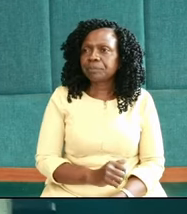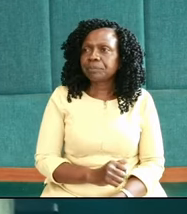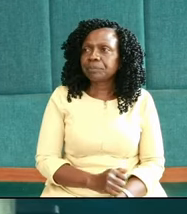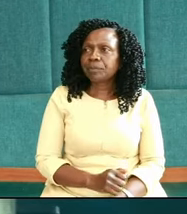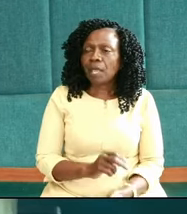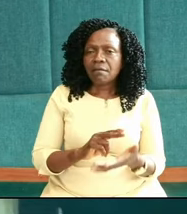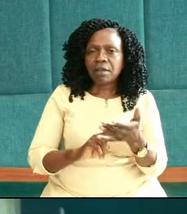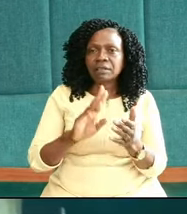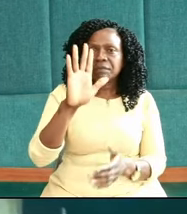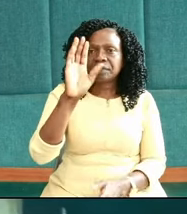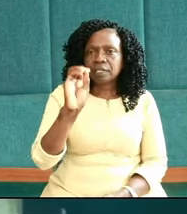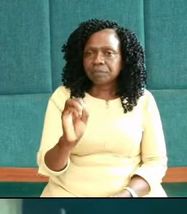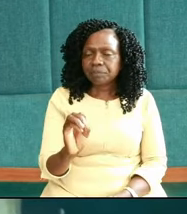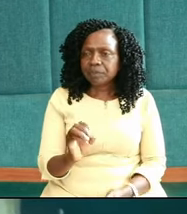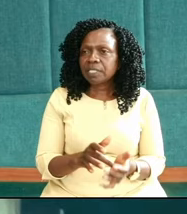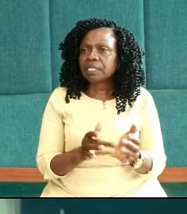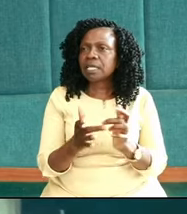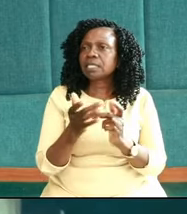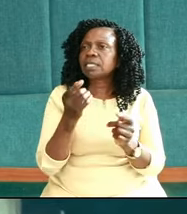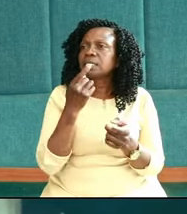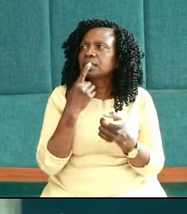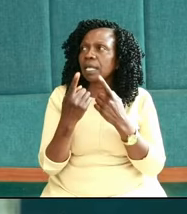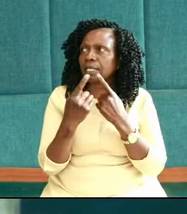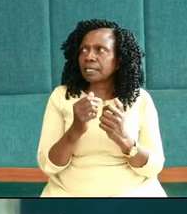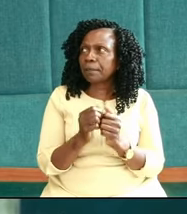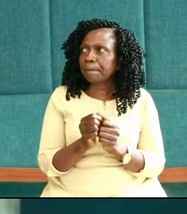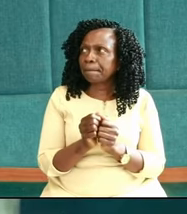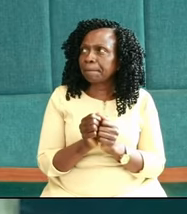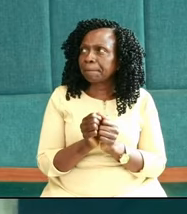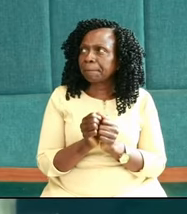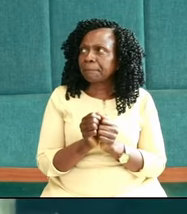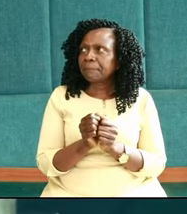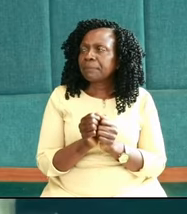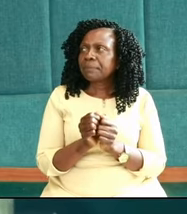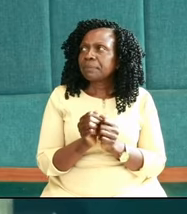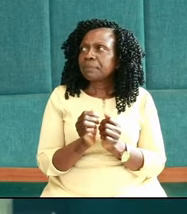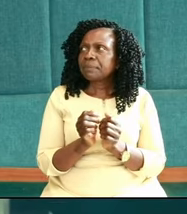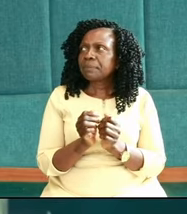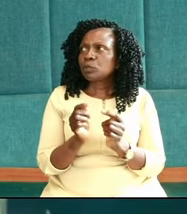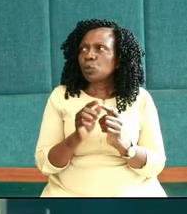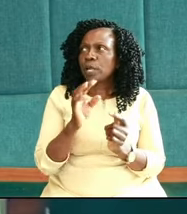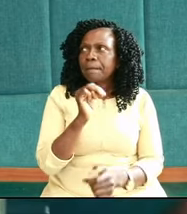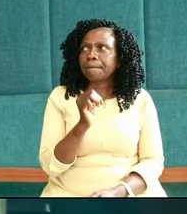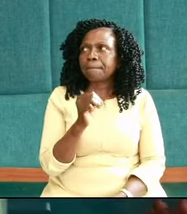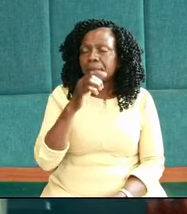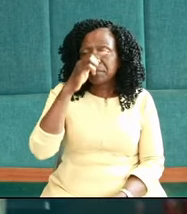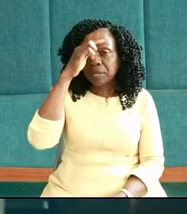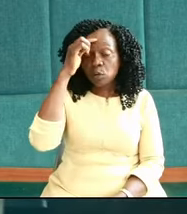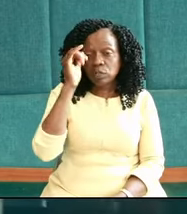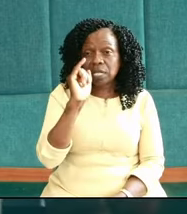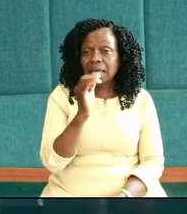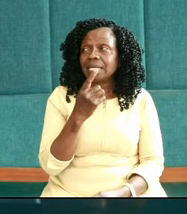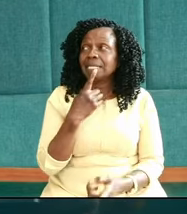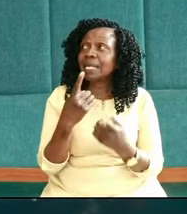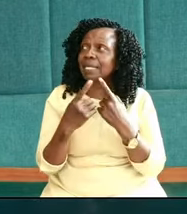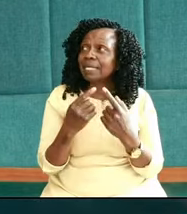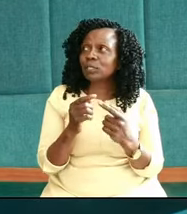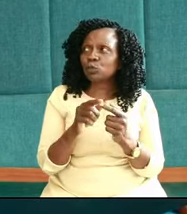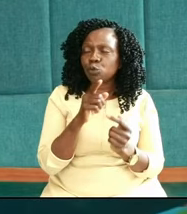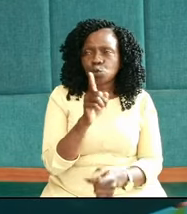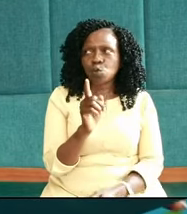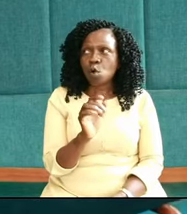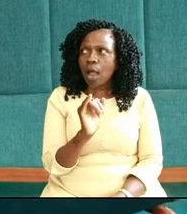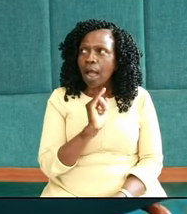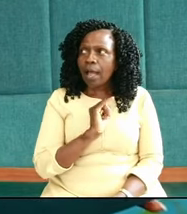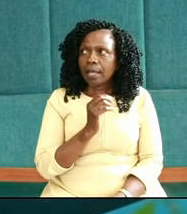Then verse 50, Jesus says, Jesus answered and said to him, "Because I said to